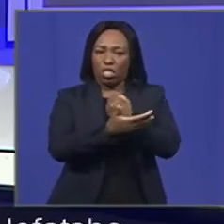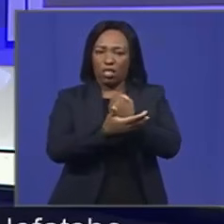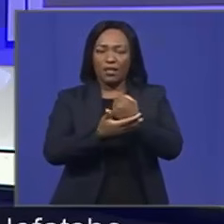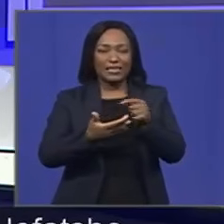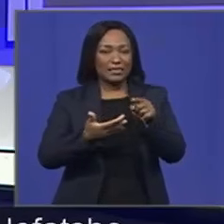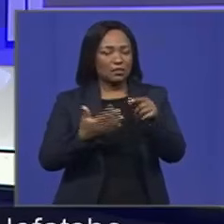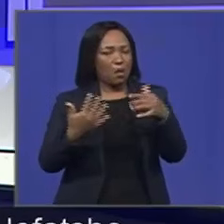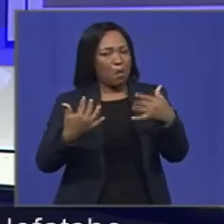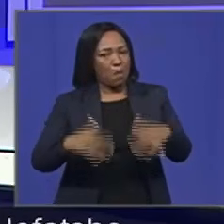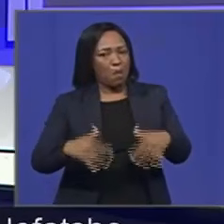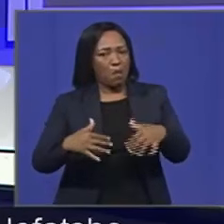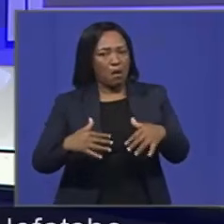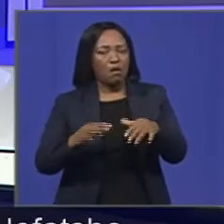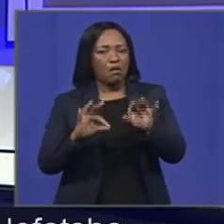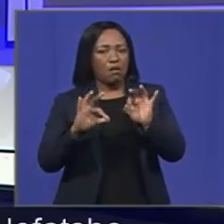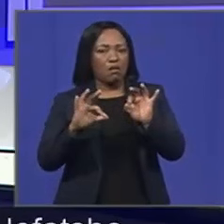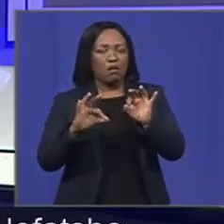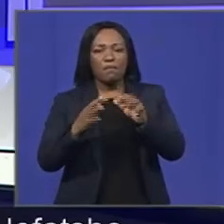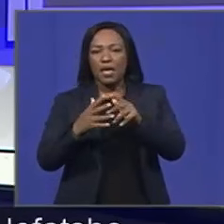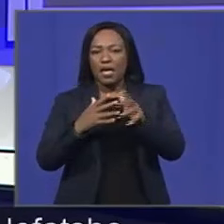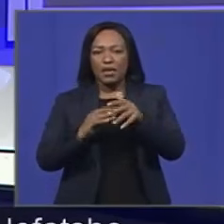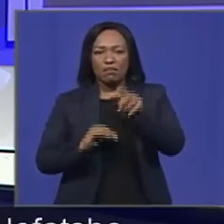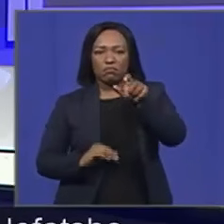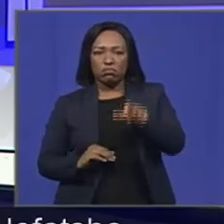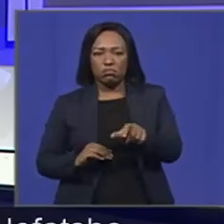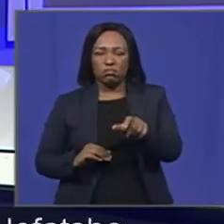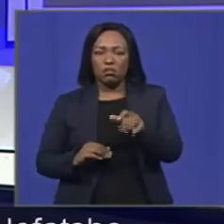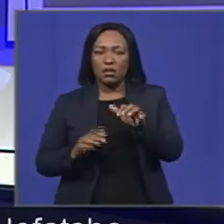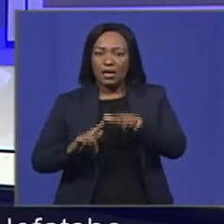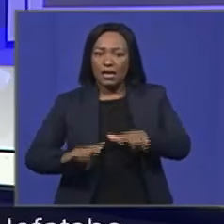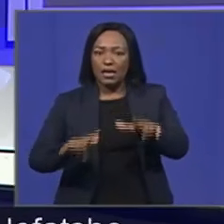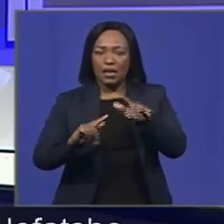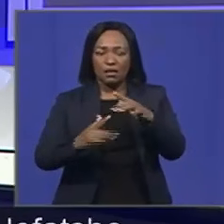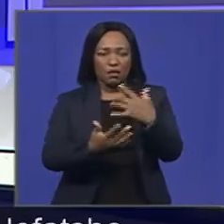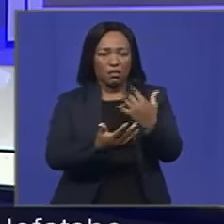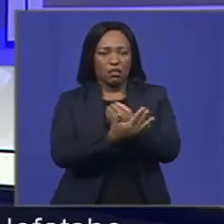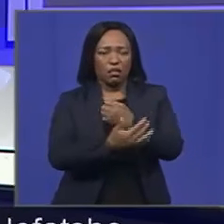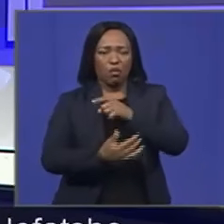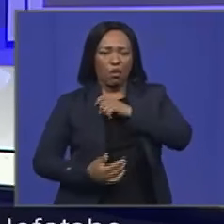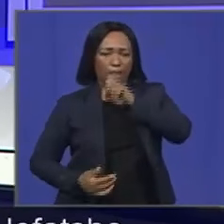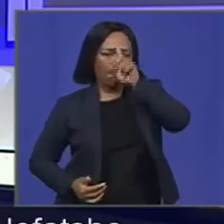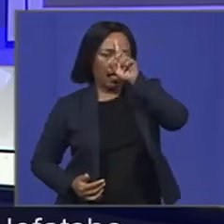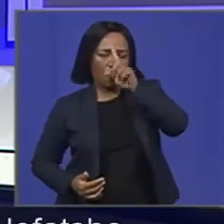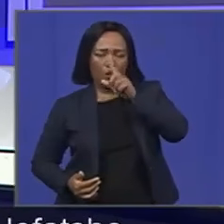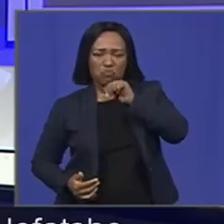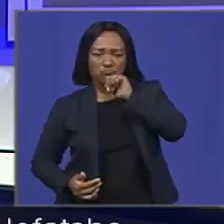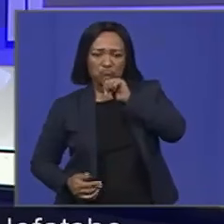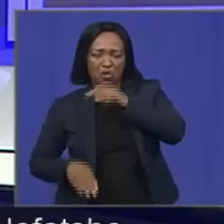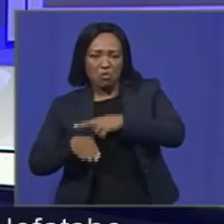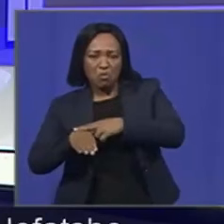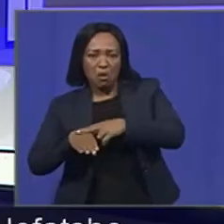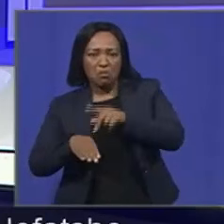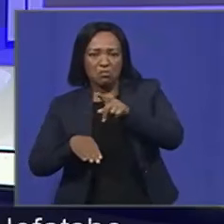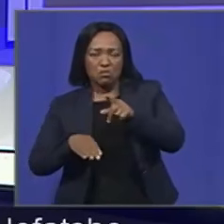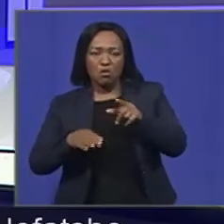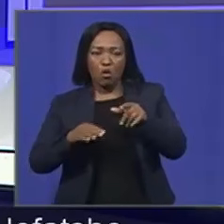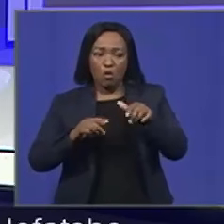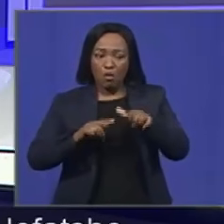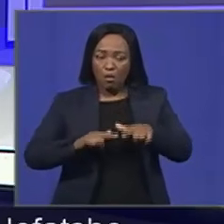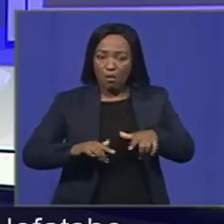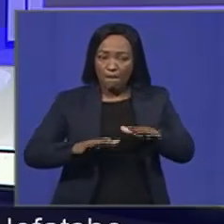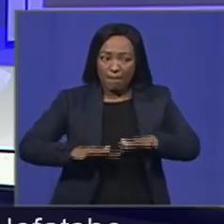tsholofelo ya molaotheo ya gore ga go ope yo tla tseelwang lefatshe ka ntlha ya mmala wa gagwe kgotsa le morago le lefelo la